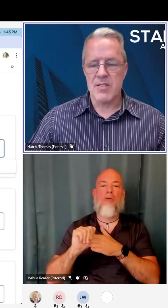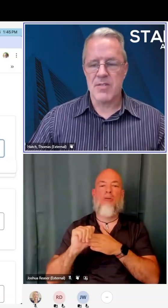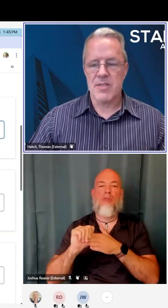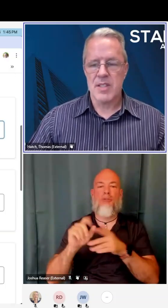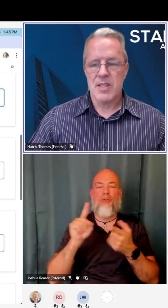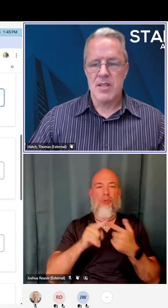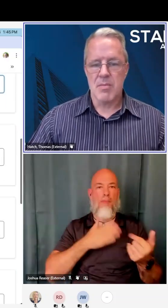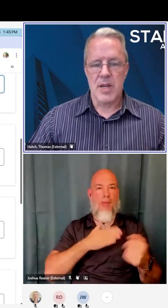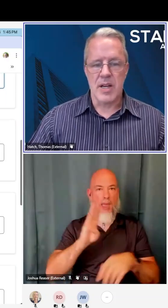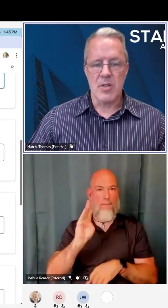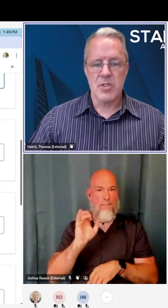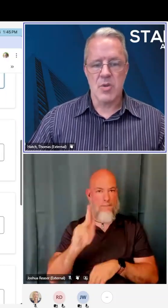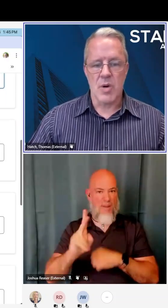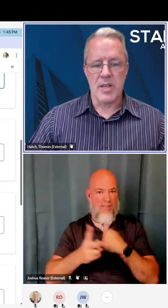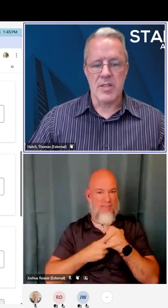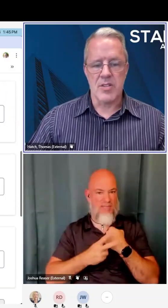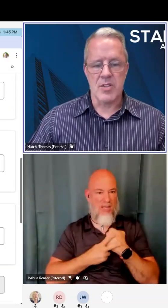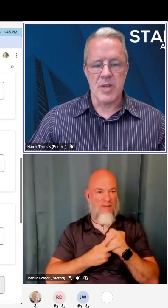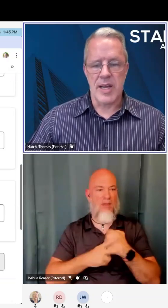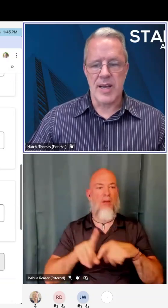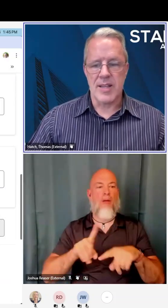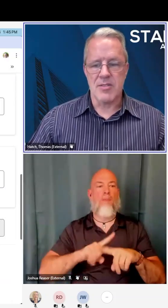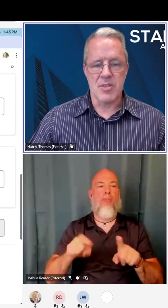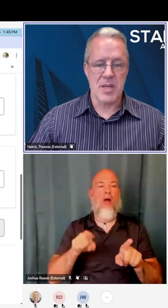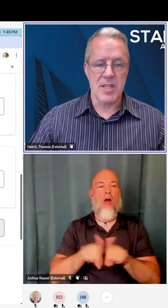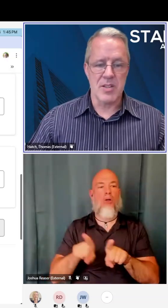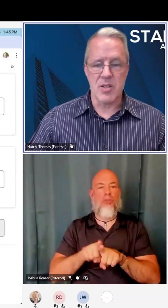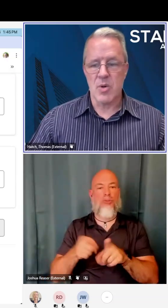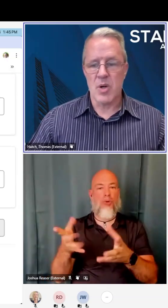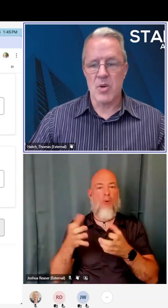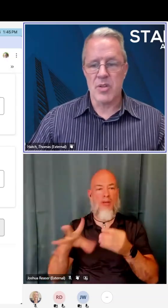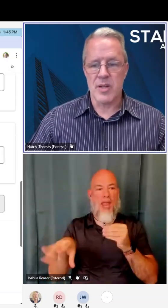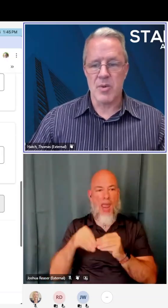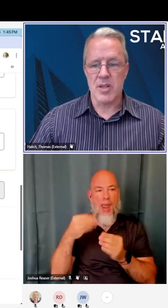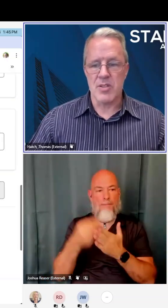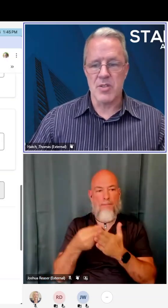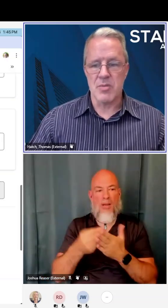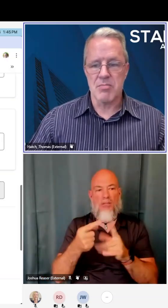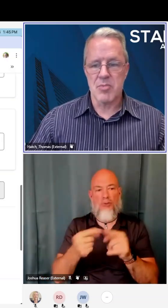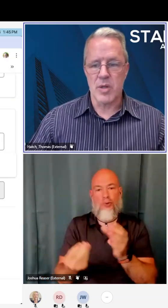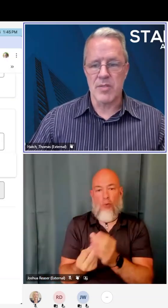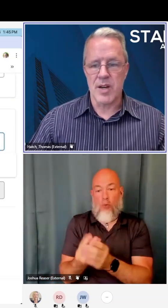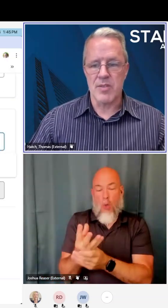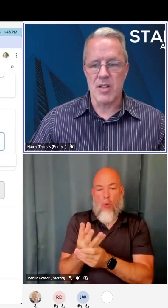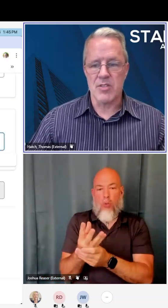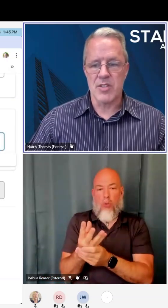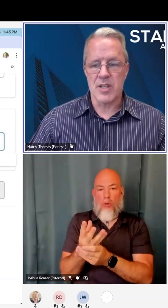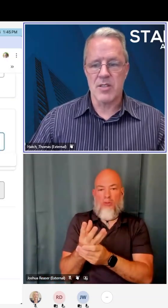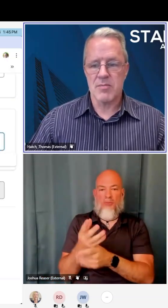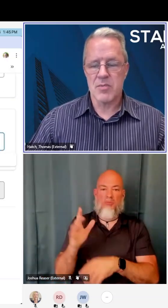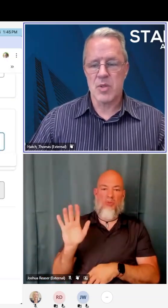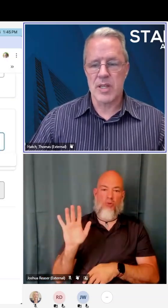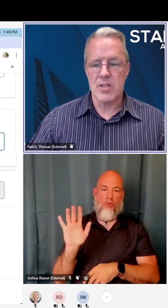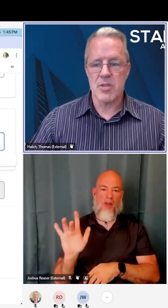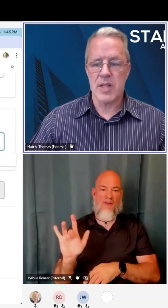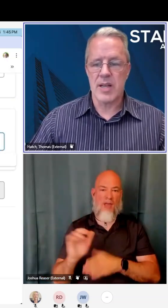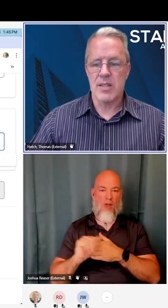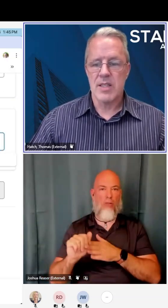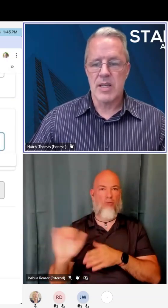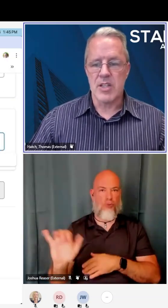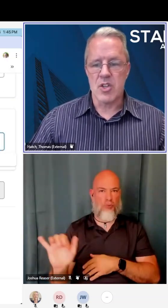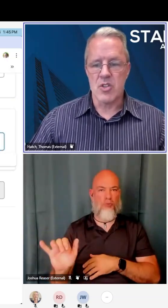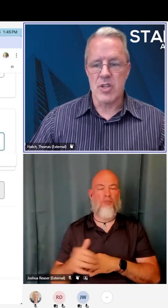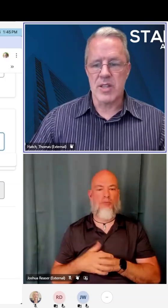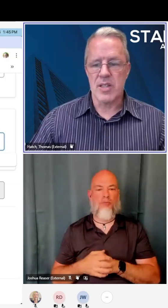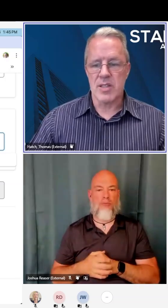bank safe, but I also wanted to add some money to the growth, and I want to do $25 there. So I can do